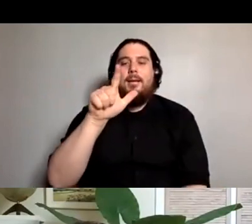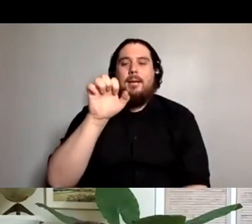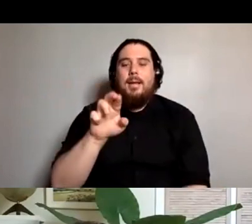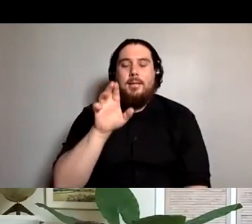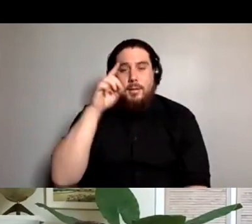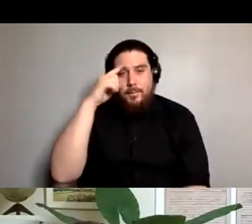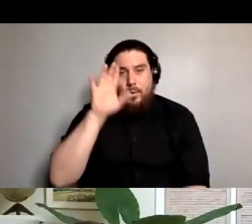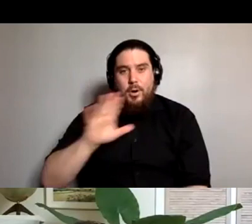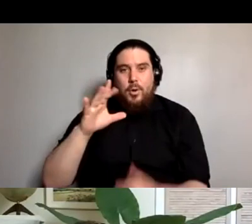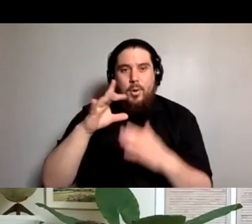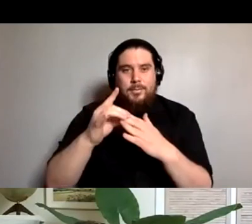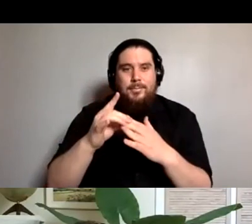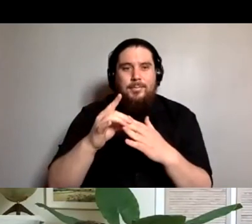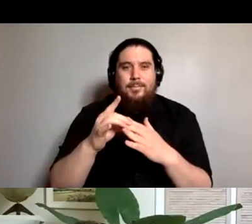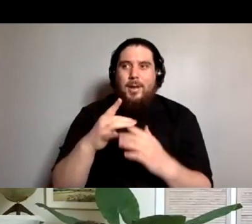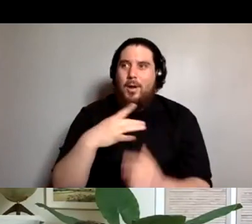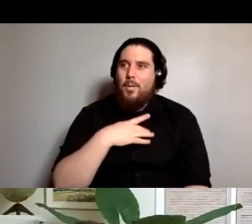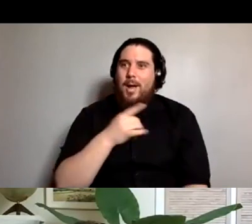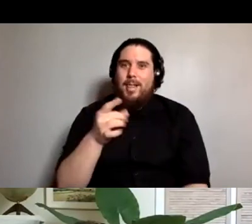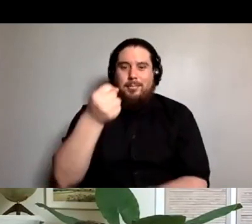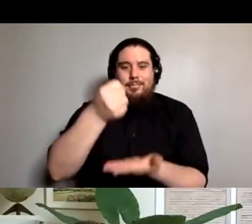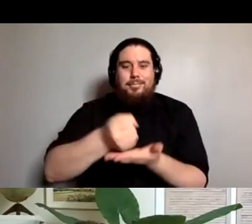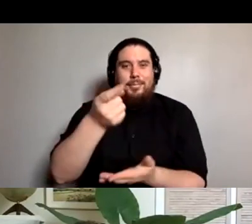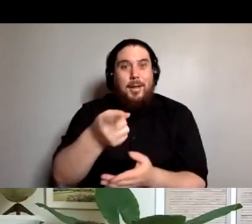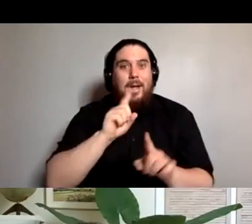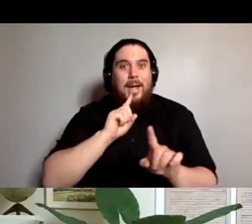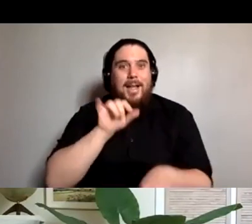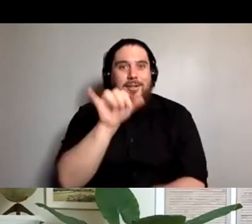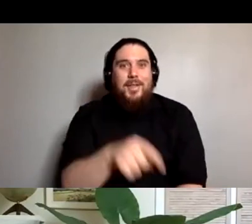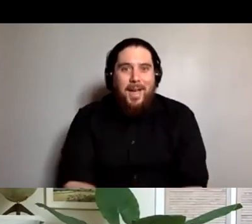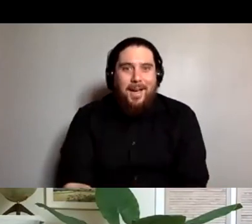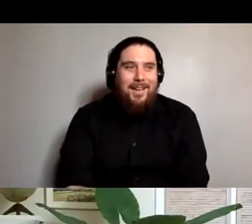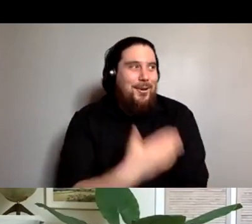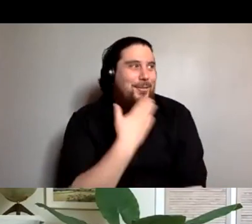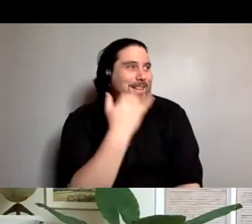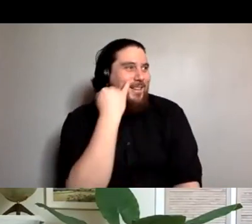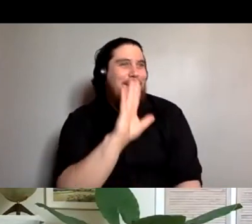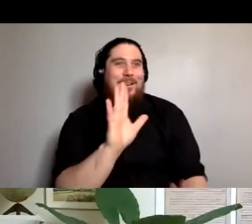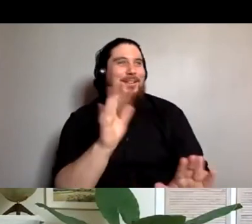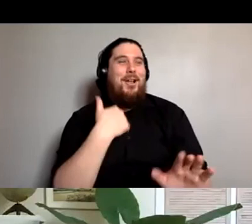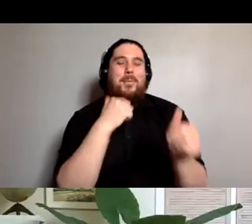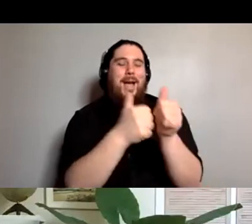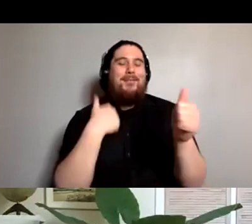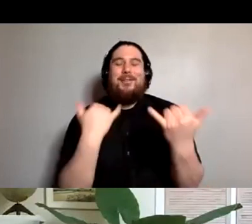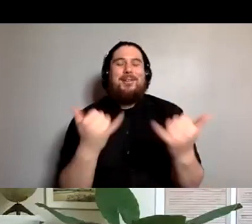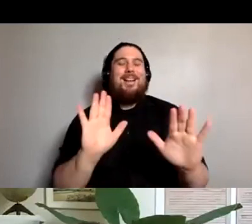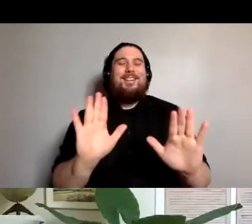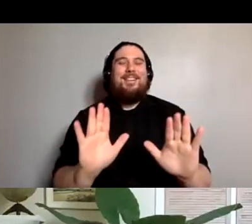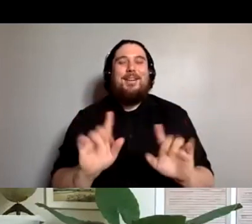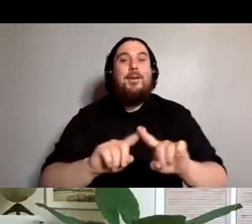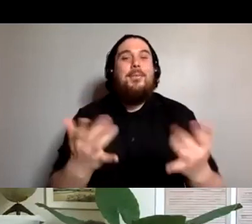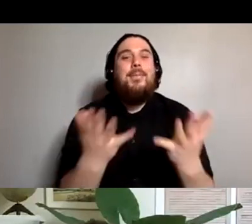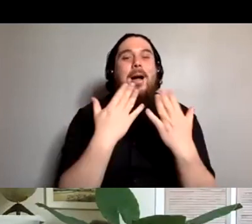approval they suggested, Elaine. Why don't you answer that? That's a good idea. Oh, notice I avoided that right now. But I want to thank